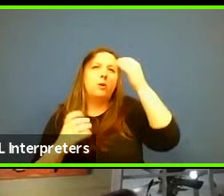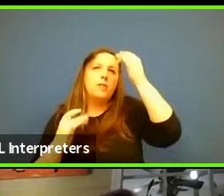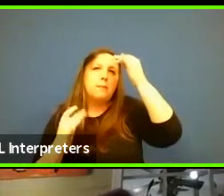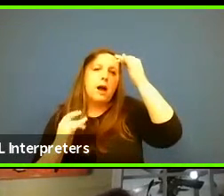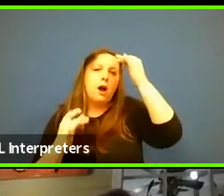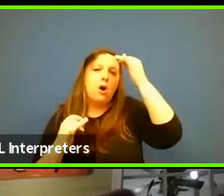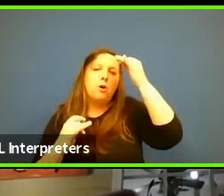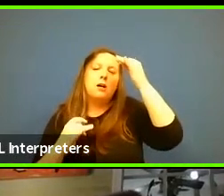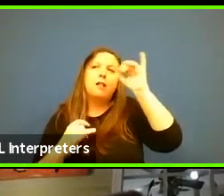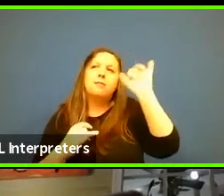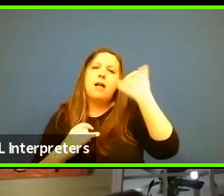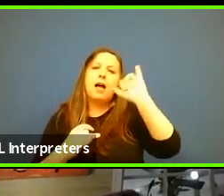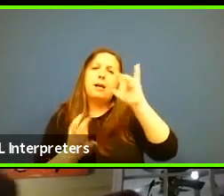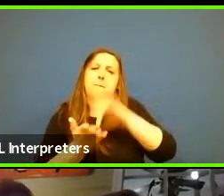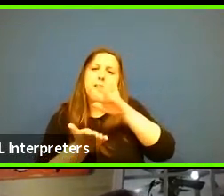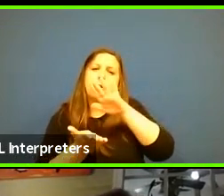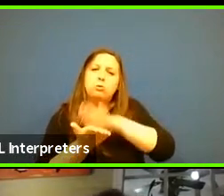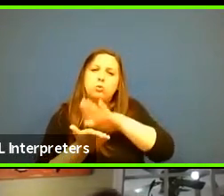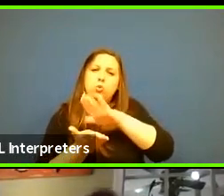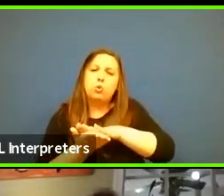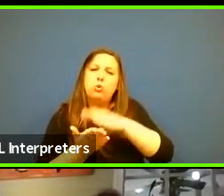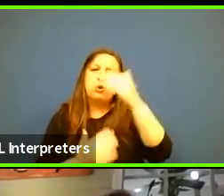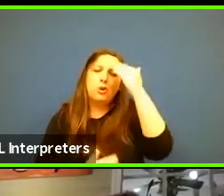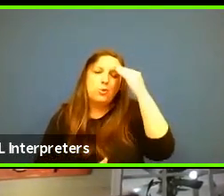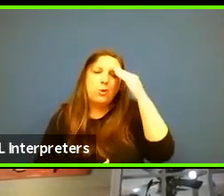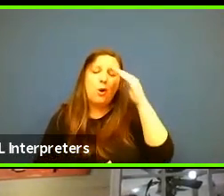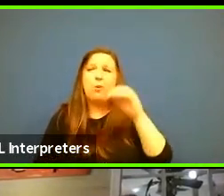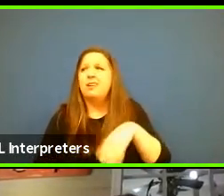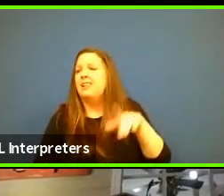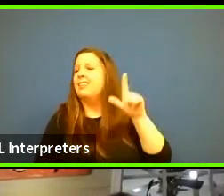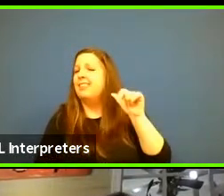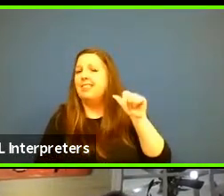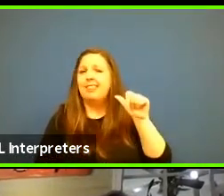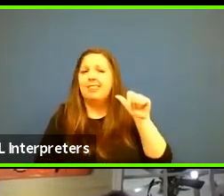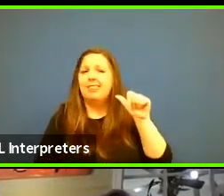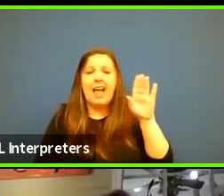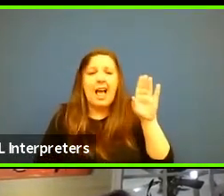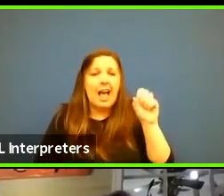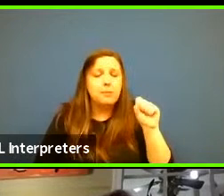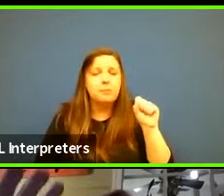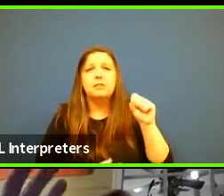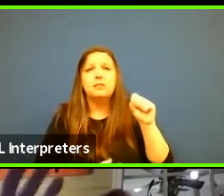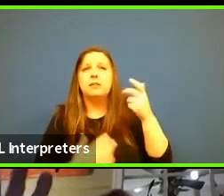middle school, you start talking about labs, or I'm